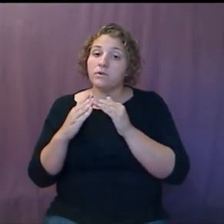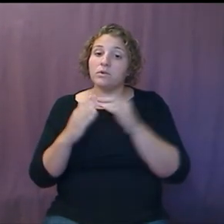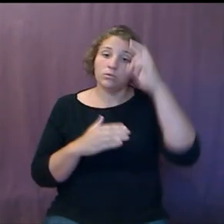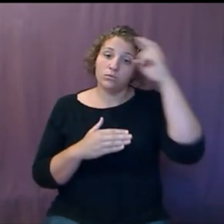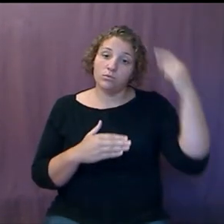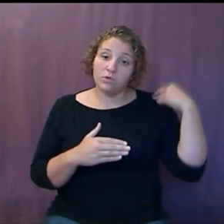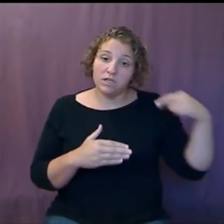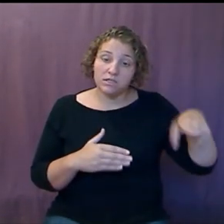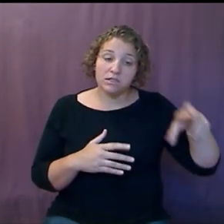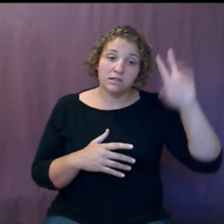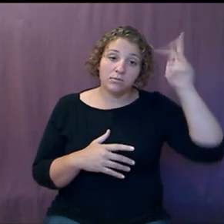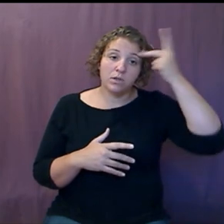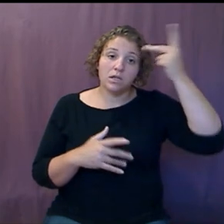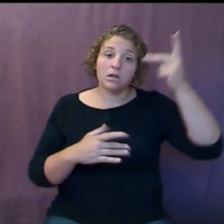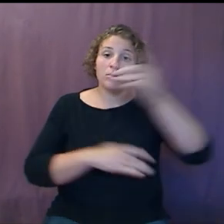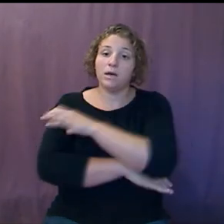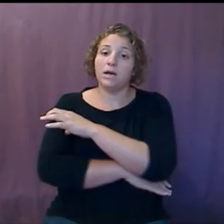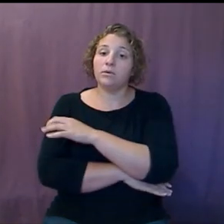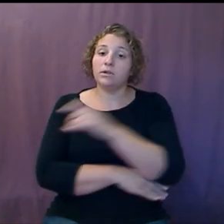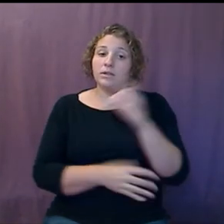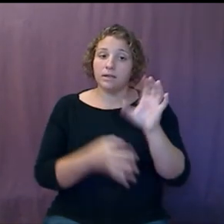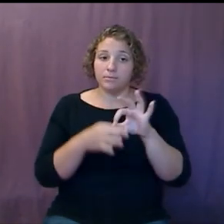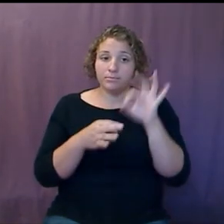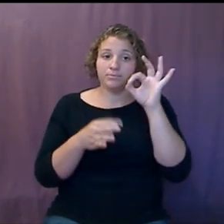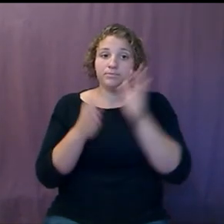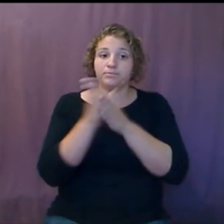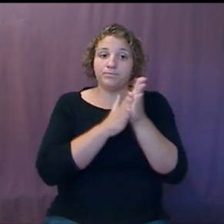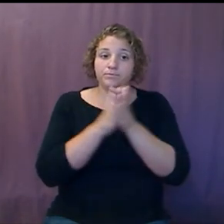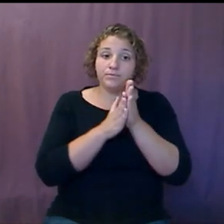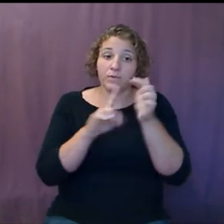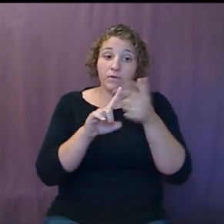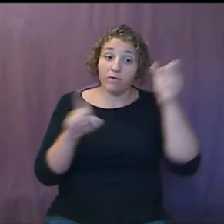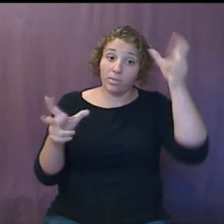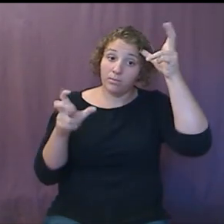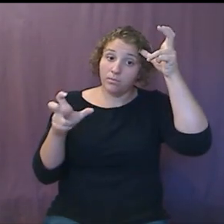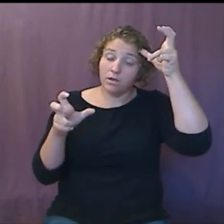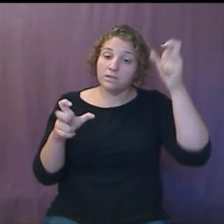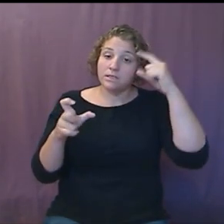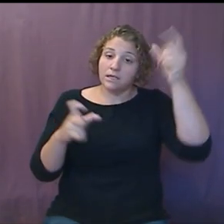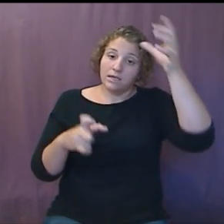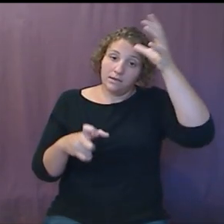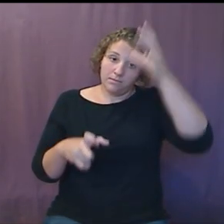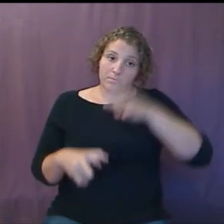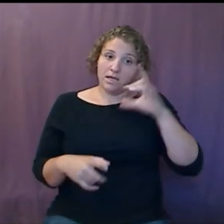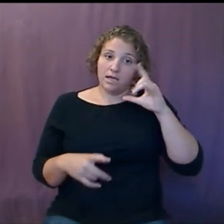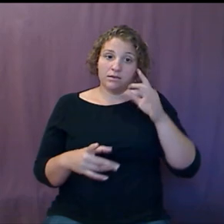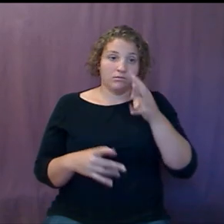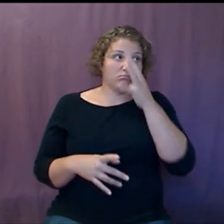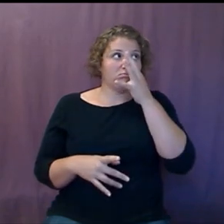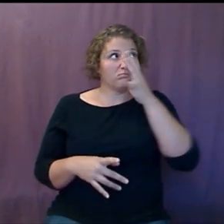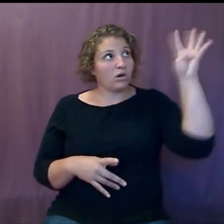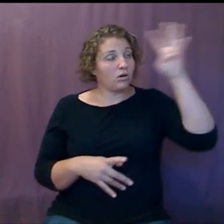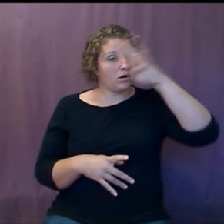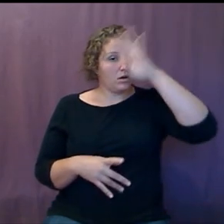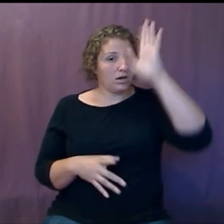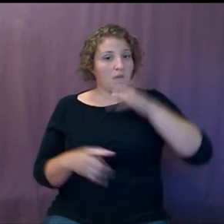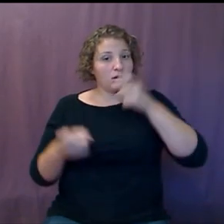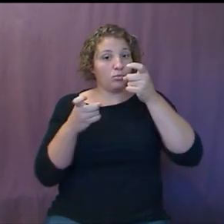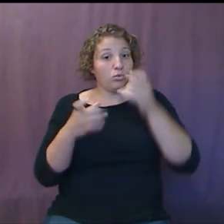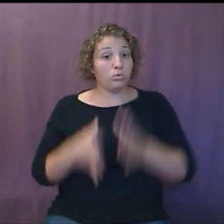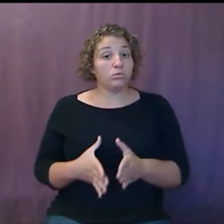satanically inspired it is so far as man can do it the complete setting aside of god is the supreme ruler and